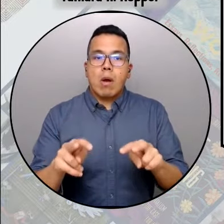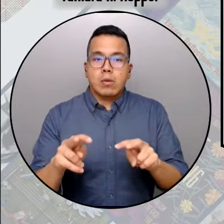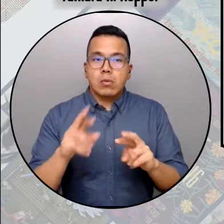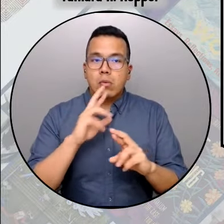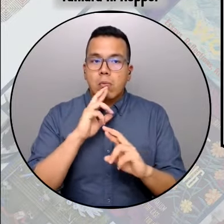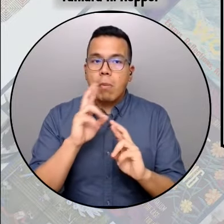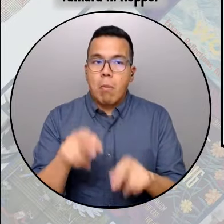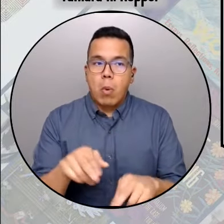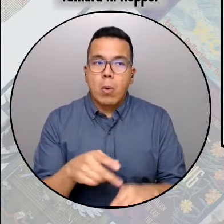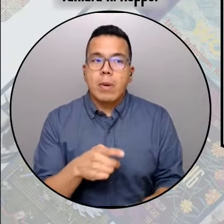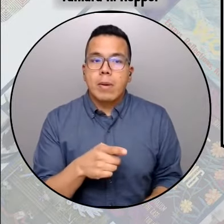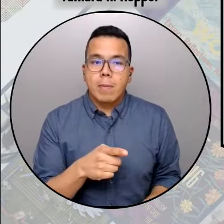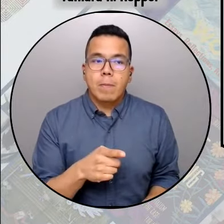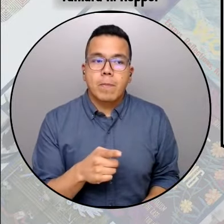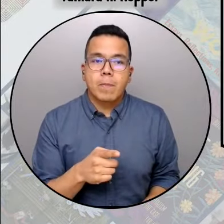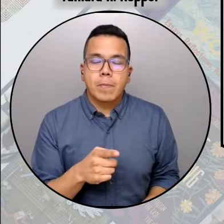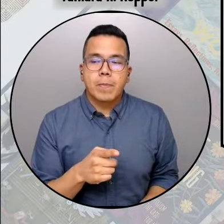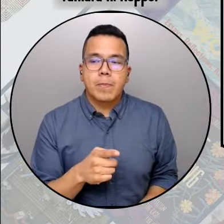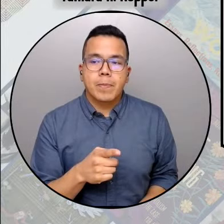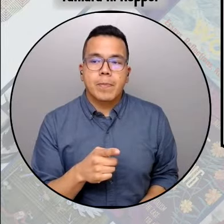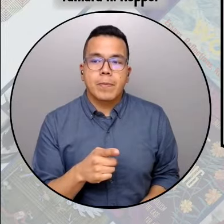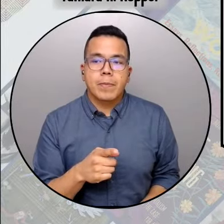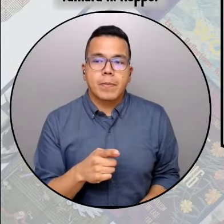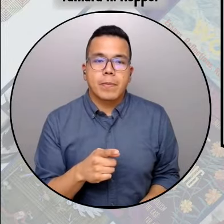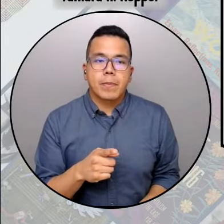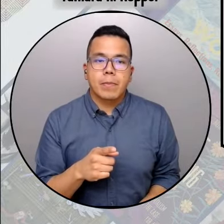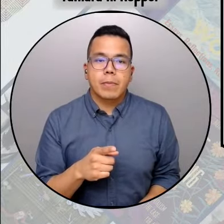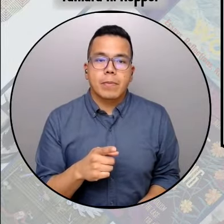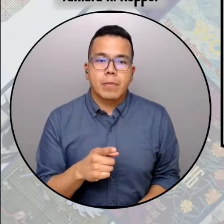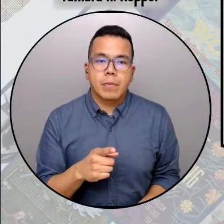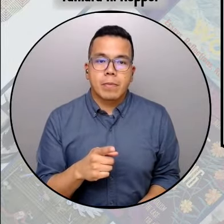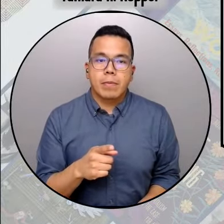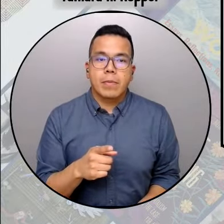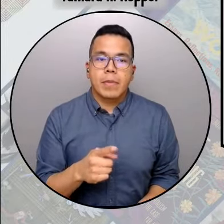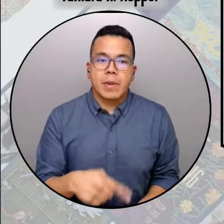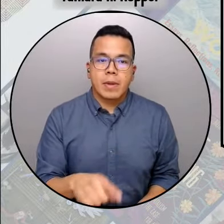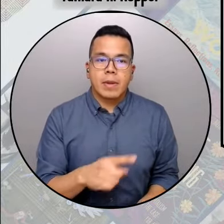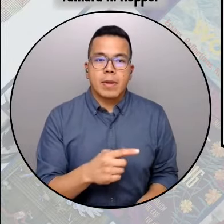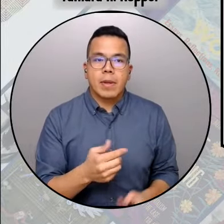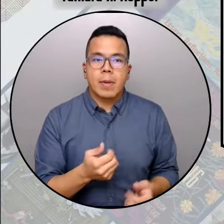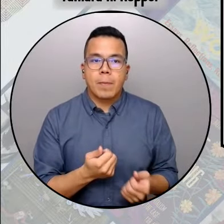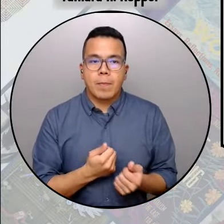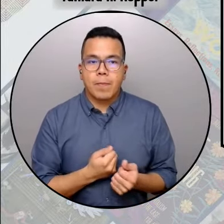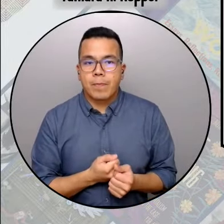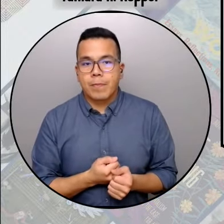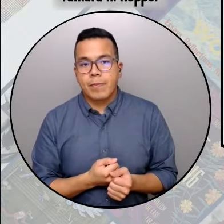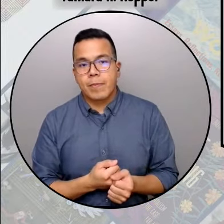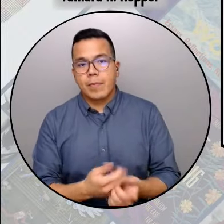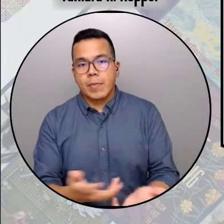report that they put out along with other organizations,